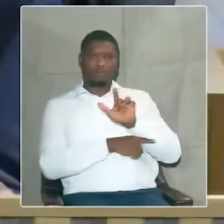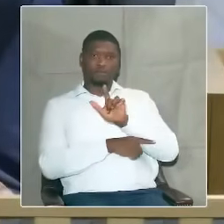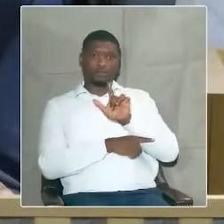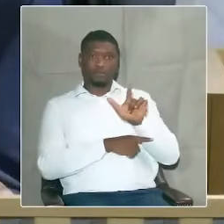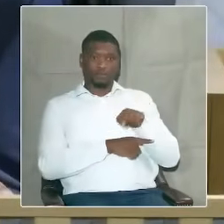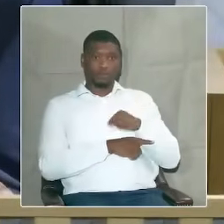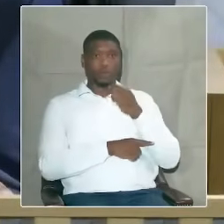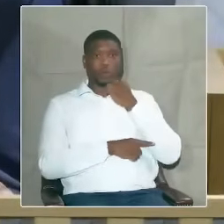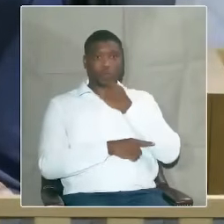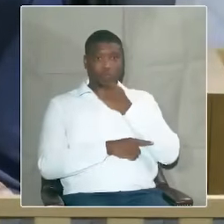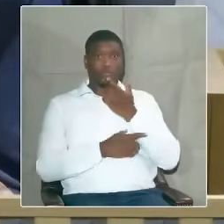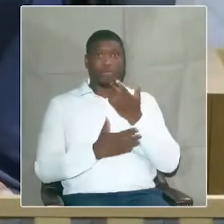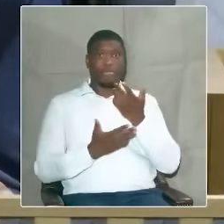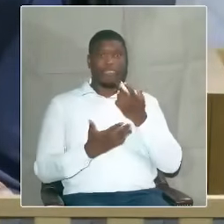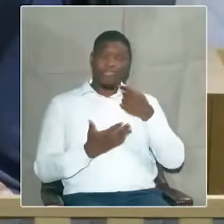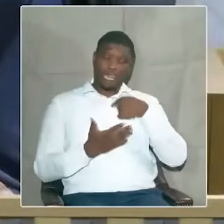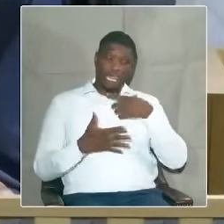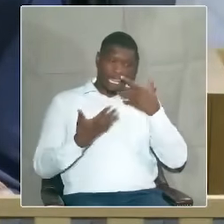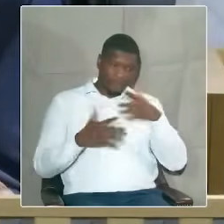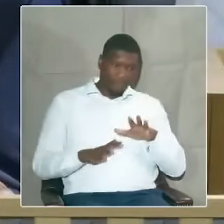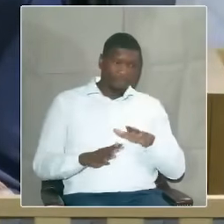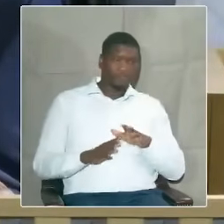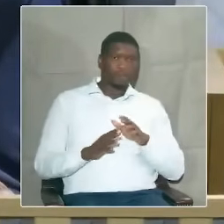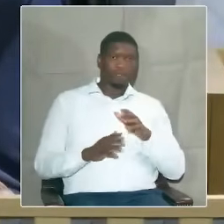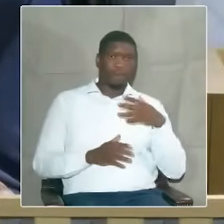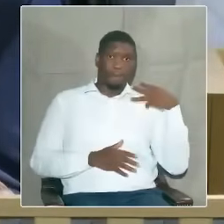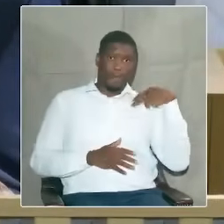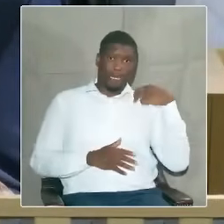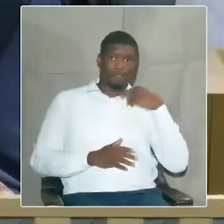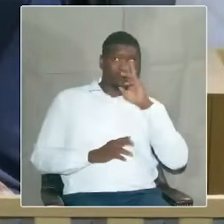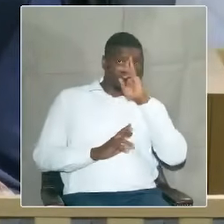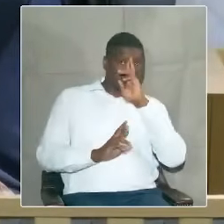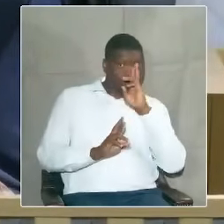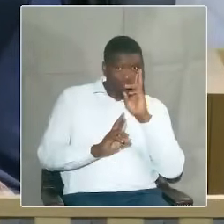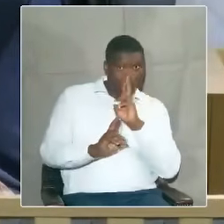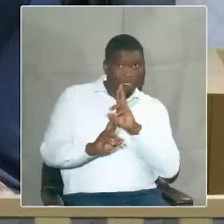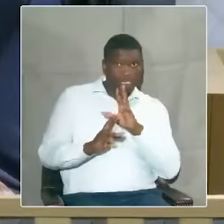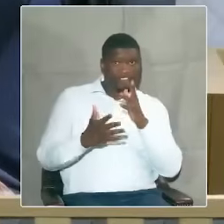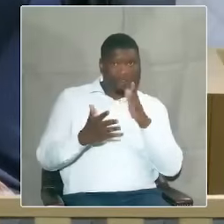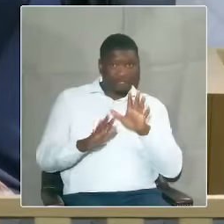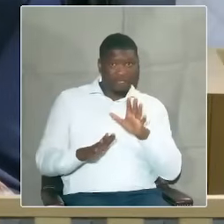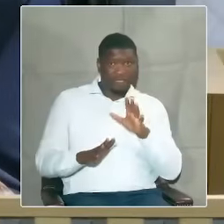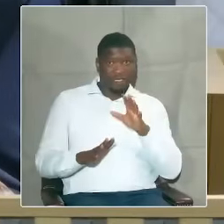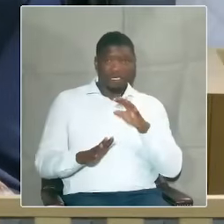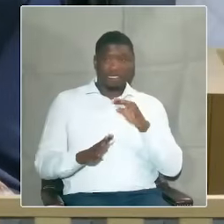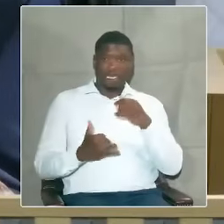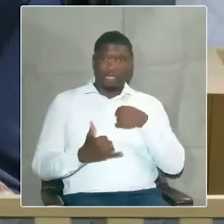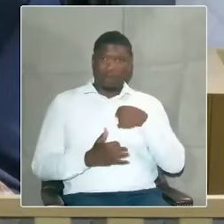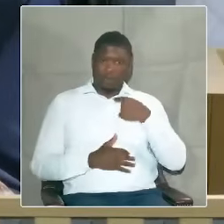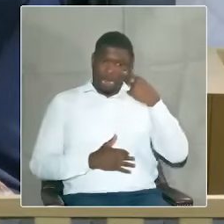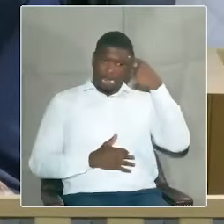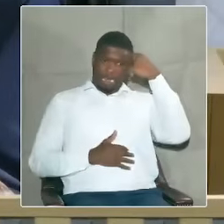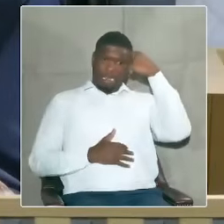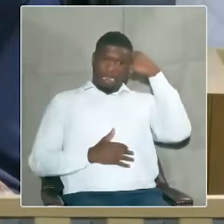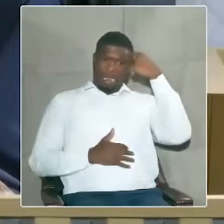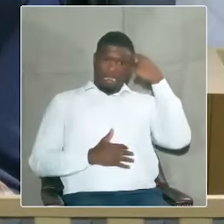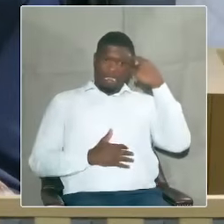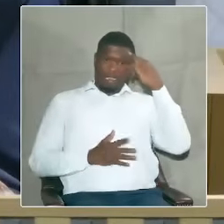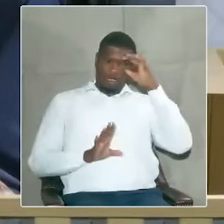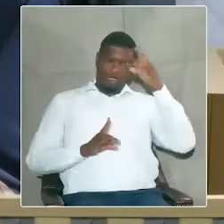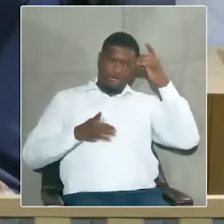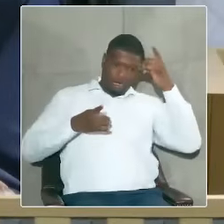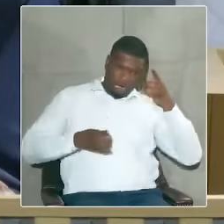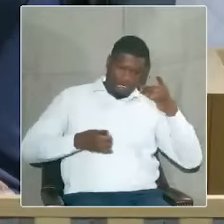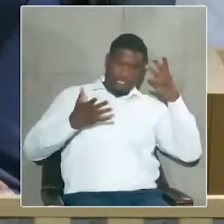you say, in respect of the minister, knowing what I now know, what I consider to be irrational